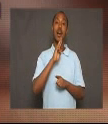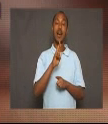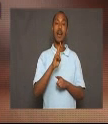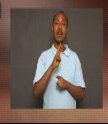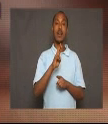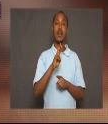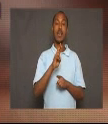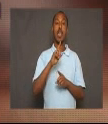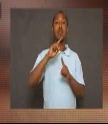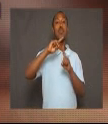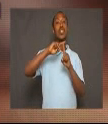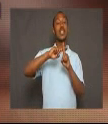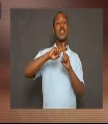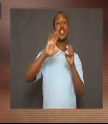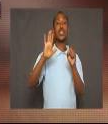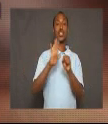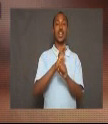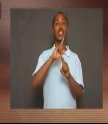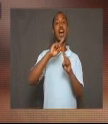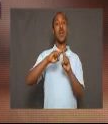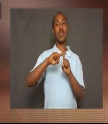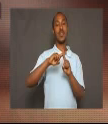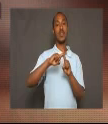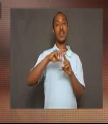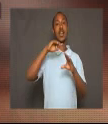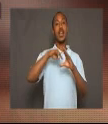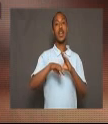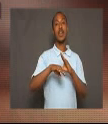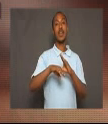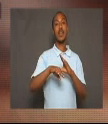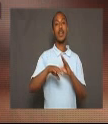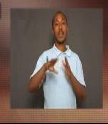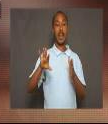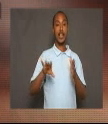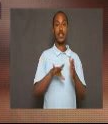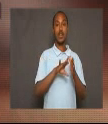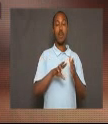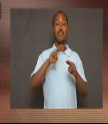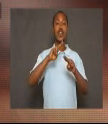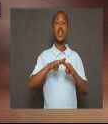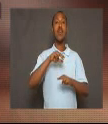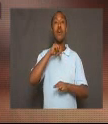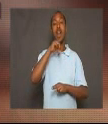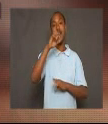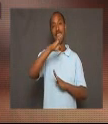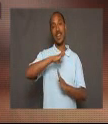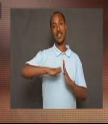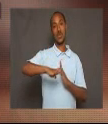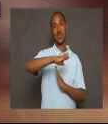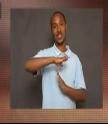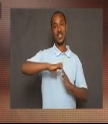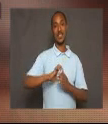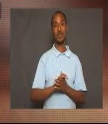matrix of positively charged ions in a sea of delocalized electrons.